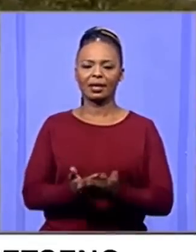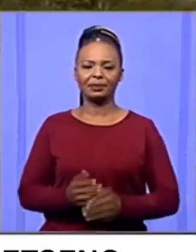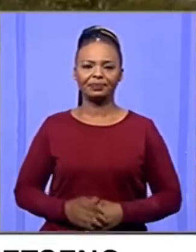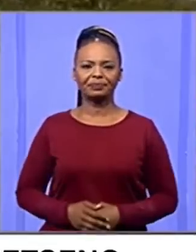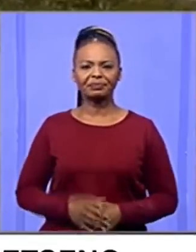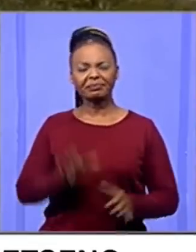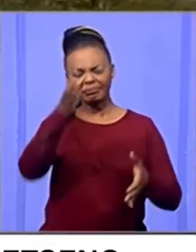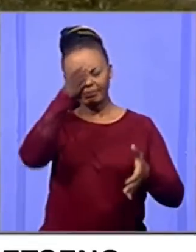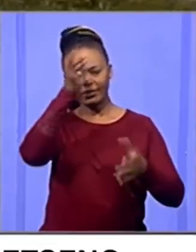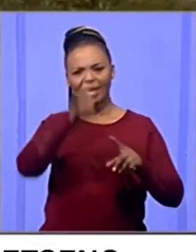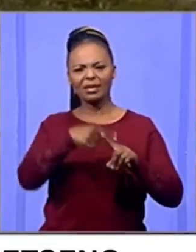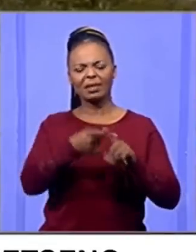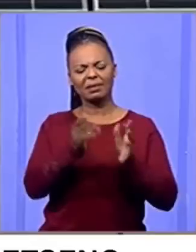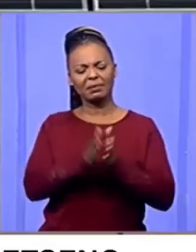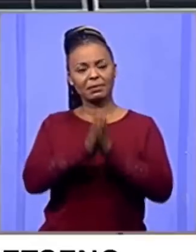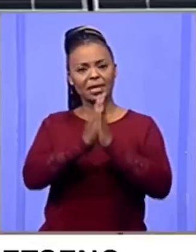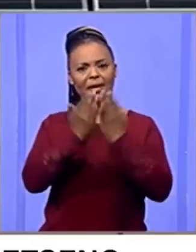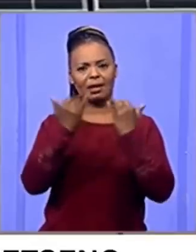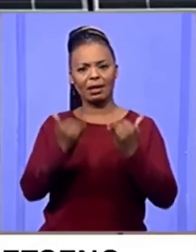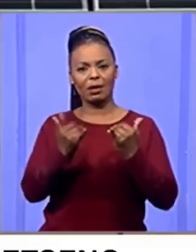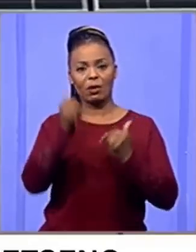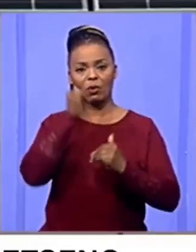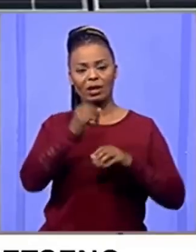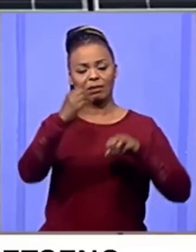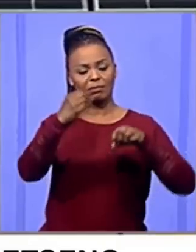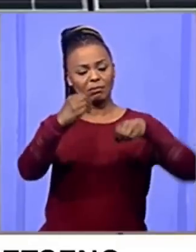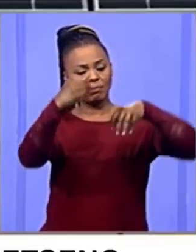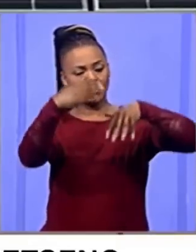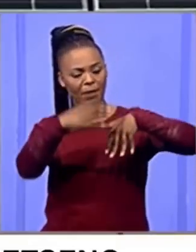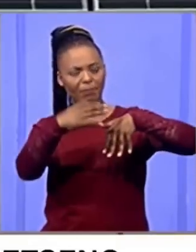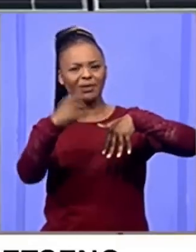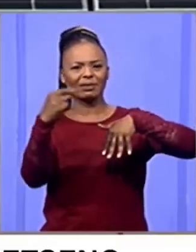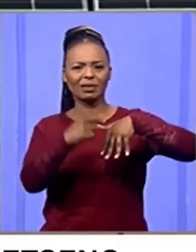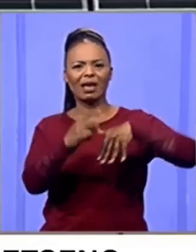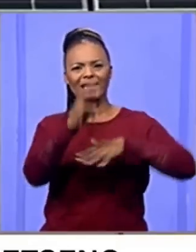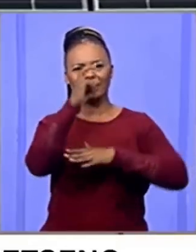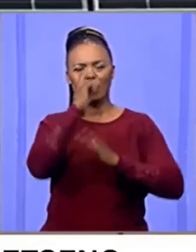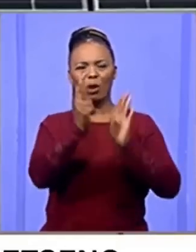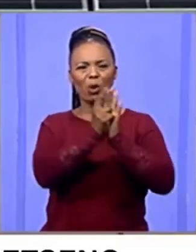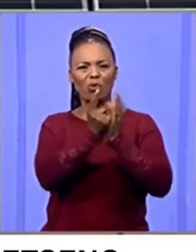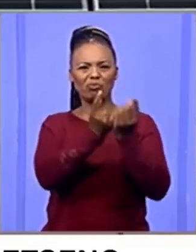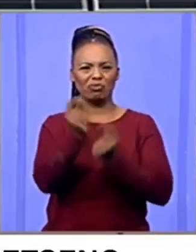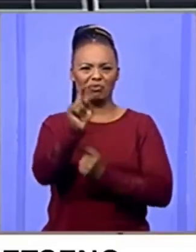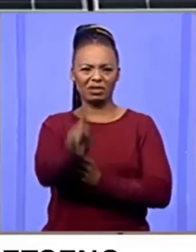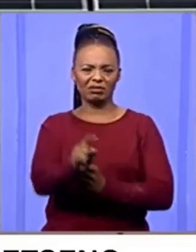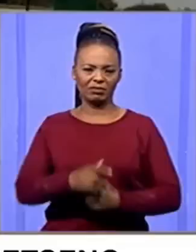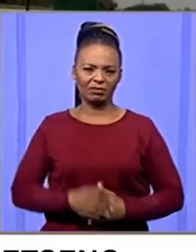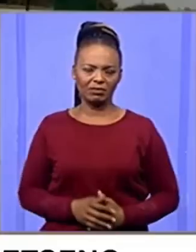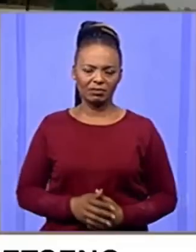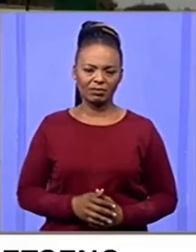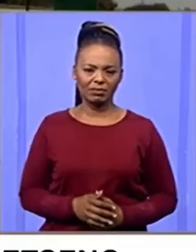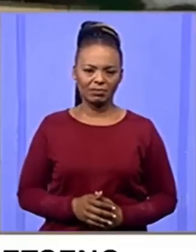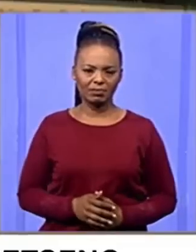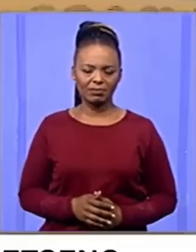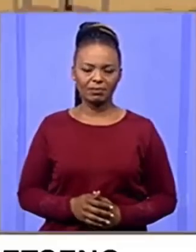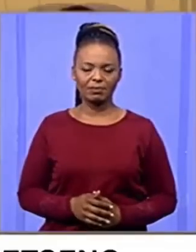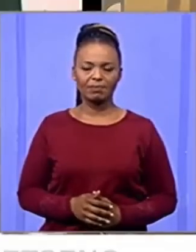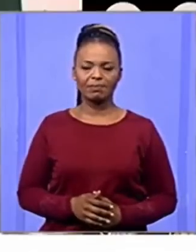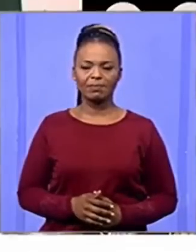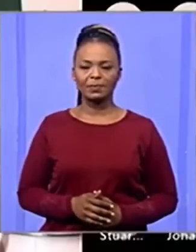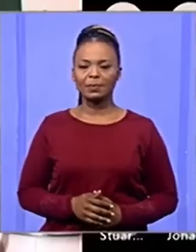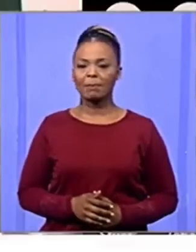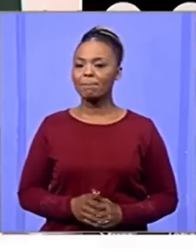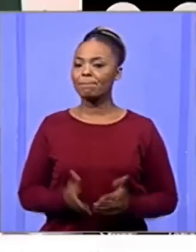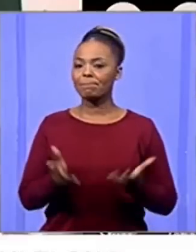Ditsebi tsa motlakase di piletsa hore ho tiiswe letsoho mehatong e latelwang ha ho kenngwa disola. I think it's going to be an